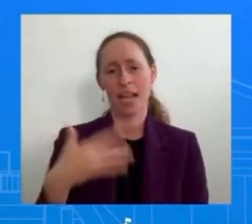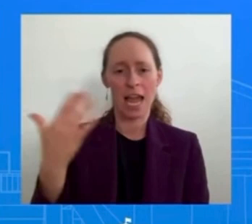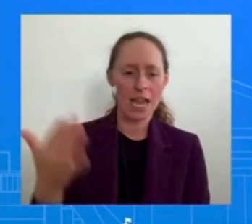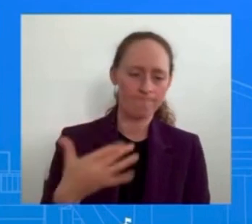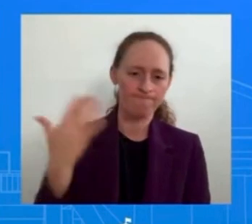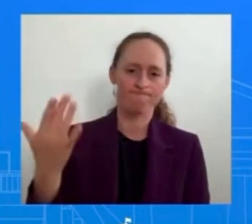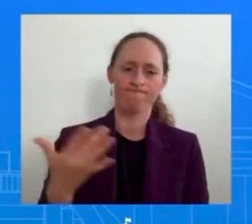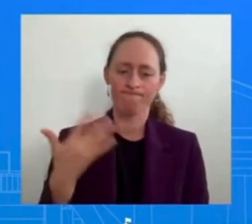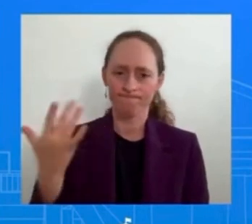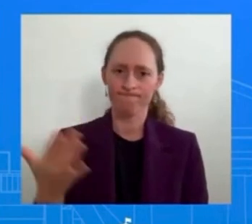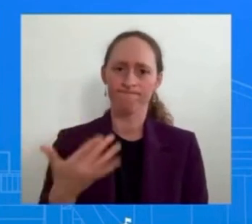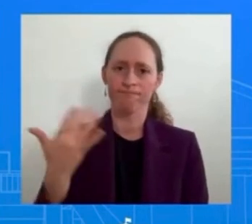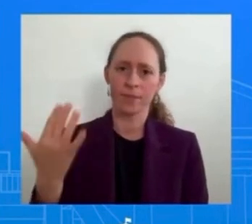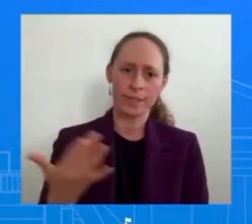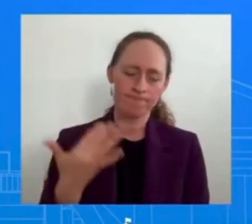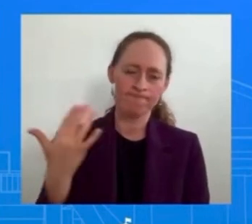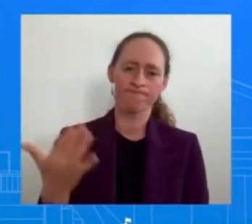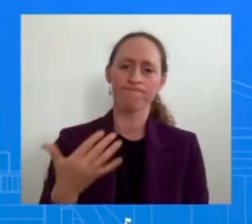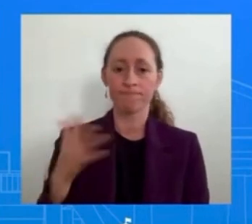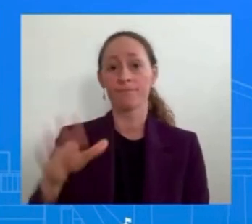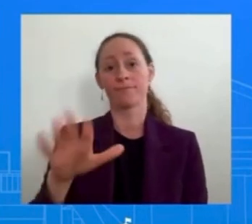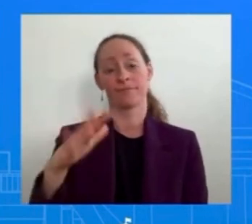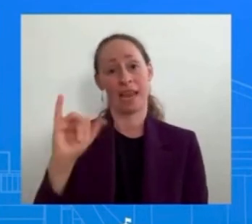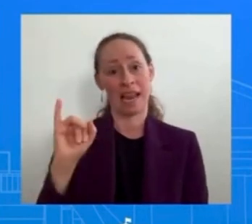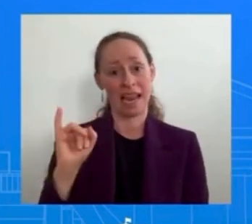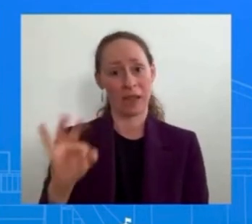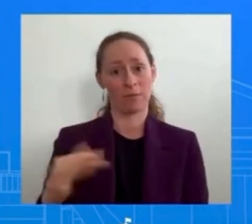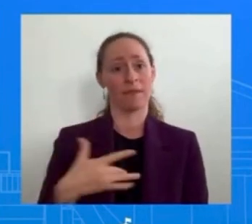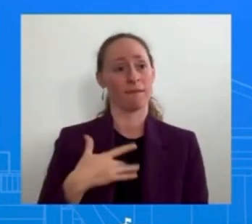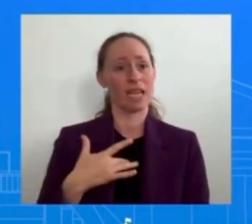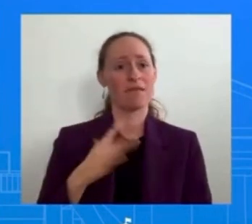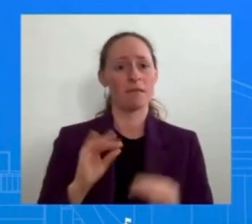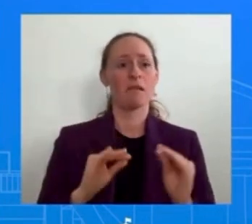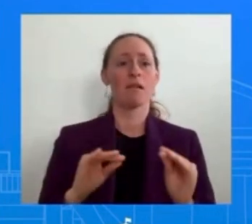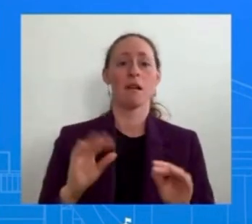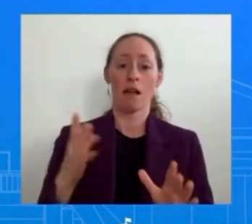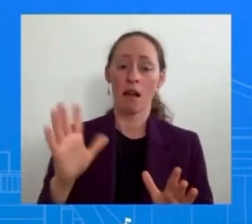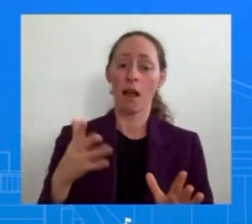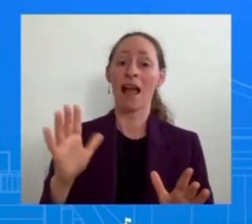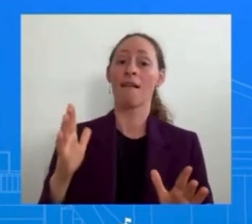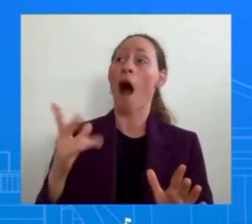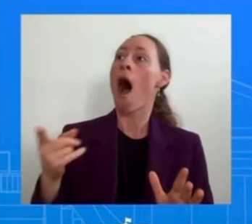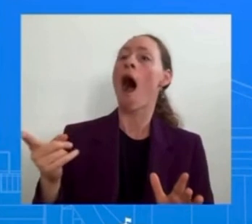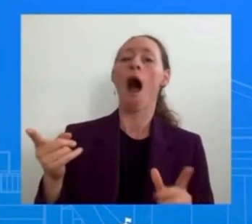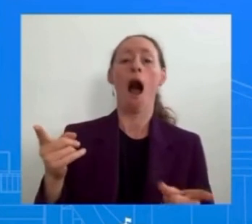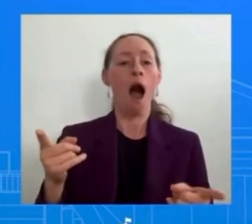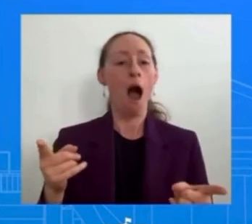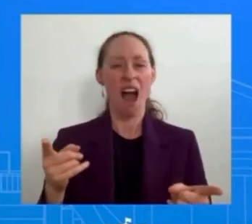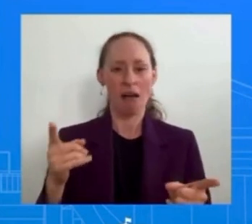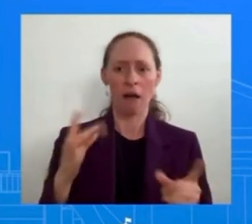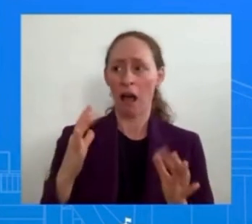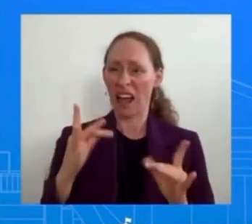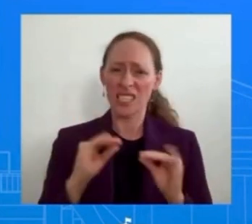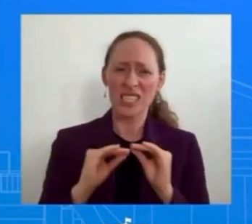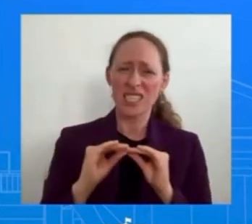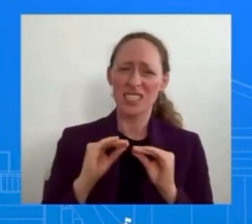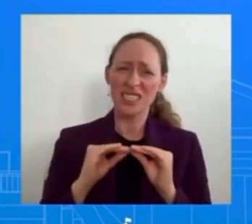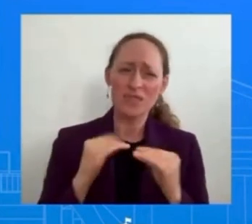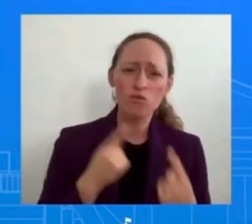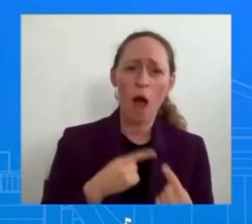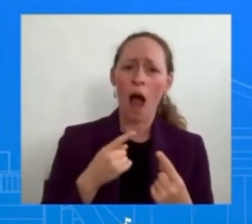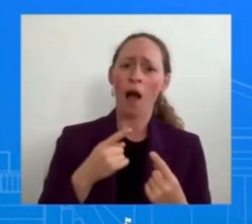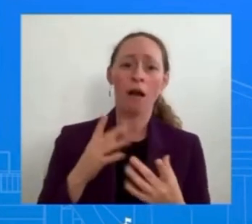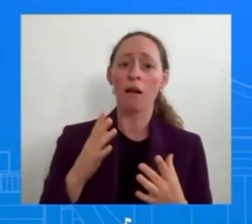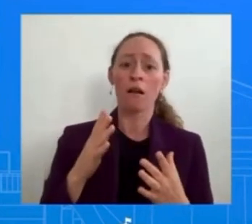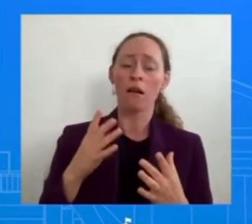to the economy, right? Or be able to buy a home, or able to do things that actually build back the economy. And so there